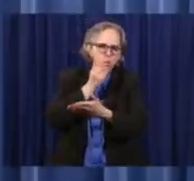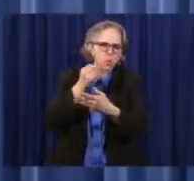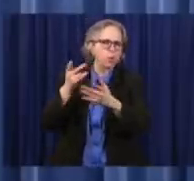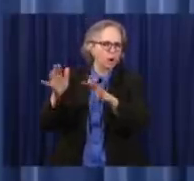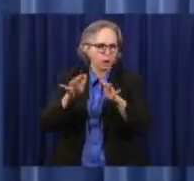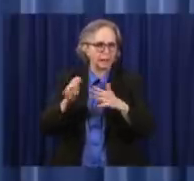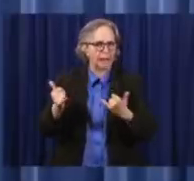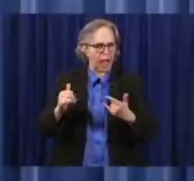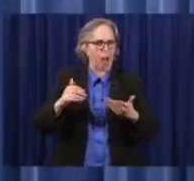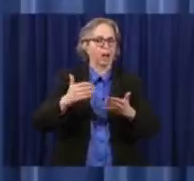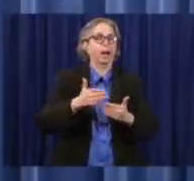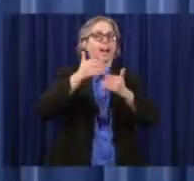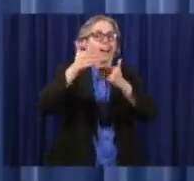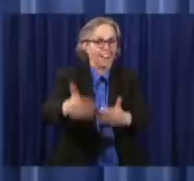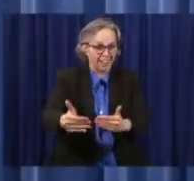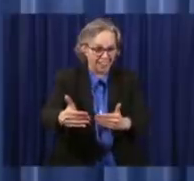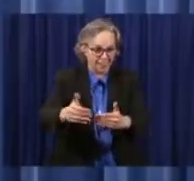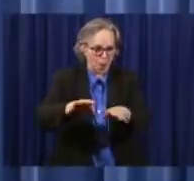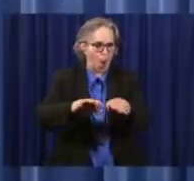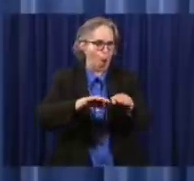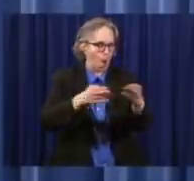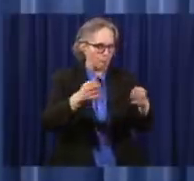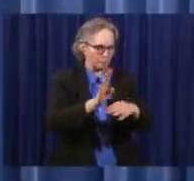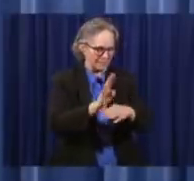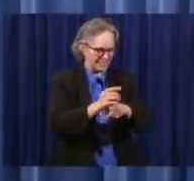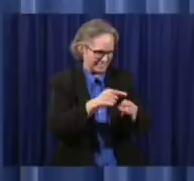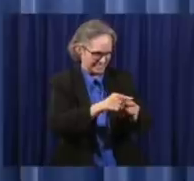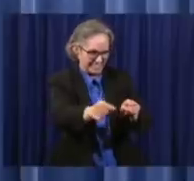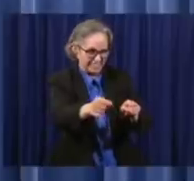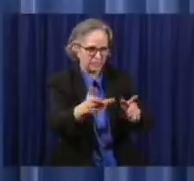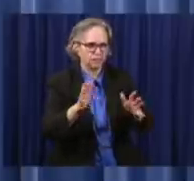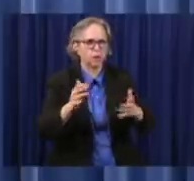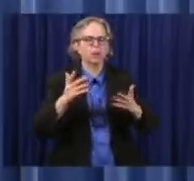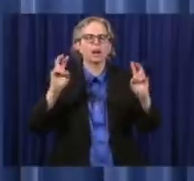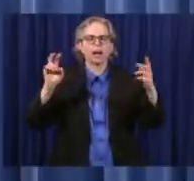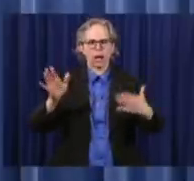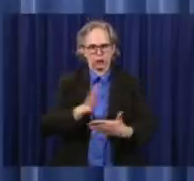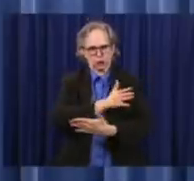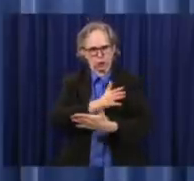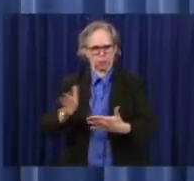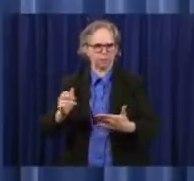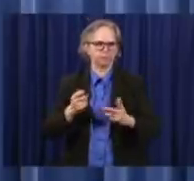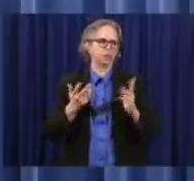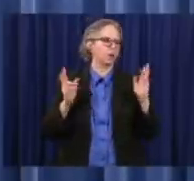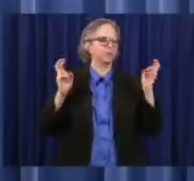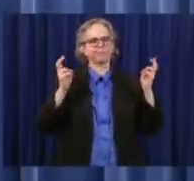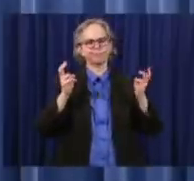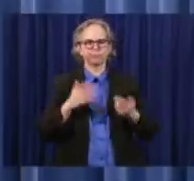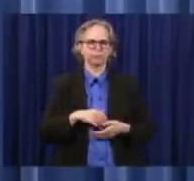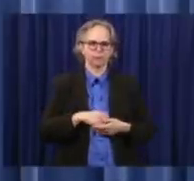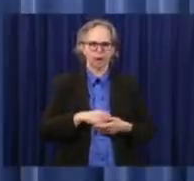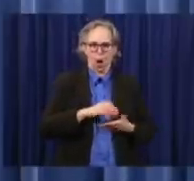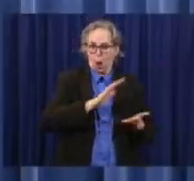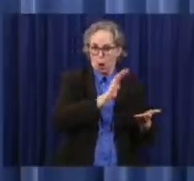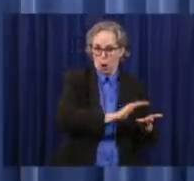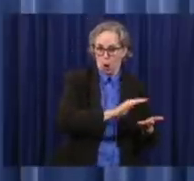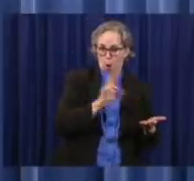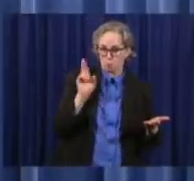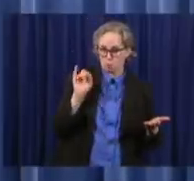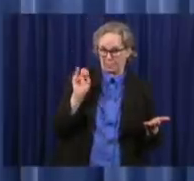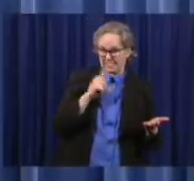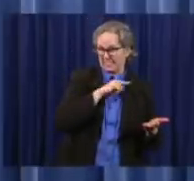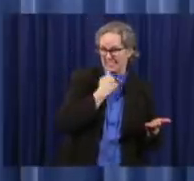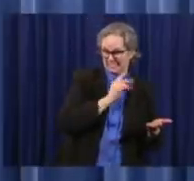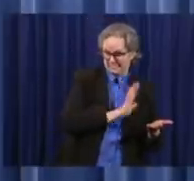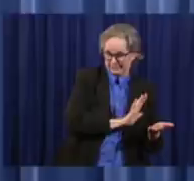when we're opening things up, we're doing it on a basis, starting first with where we can get people